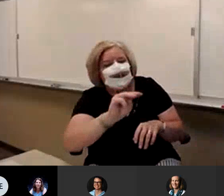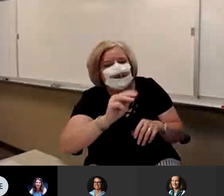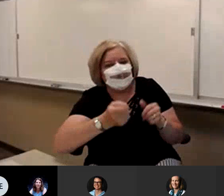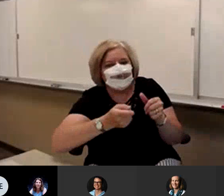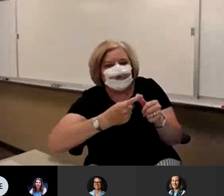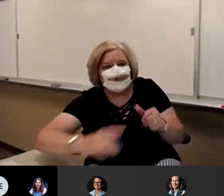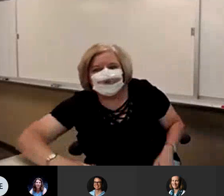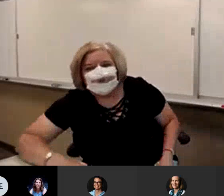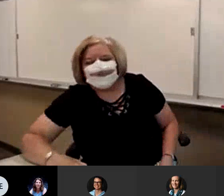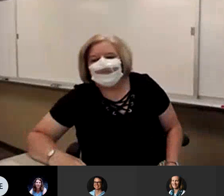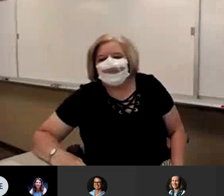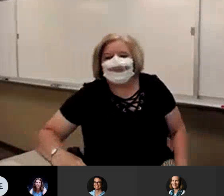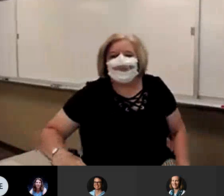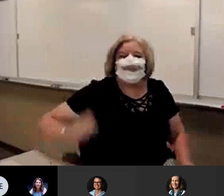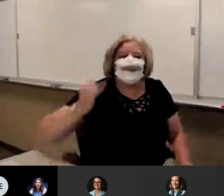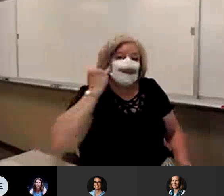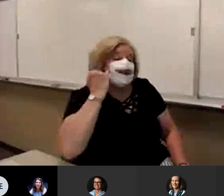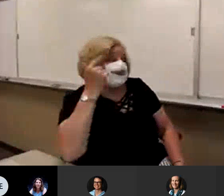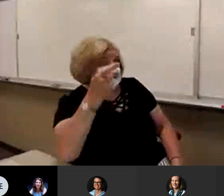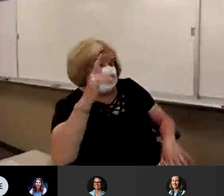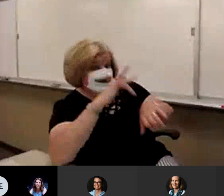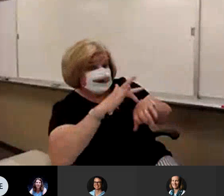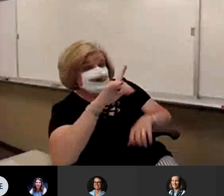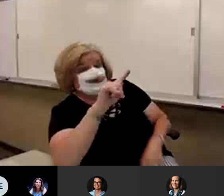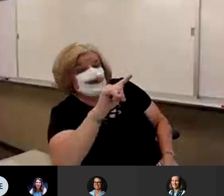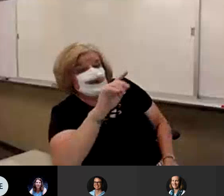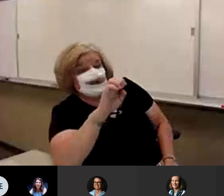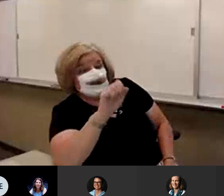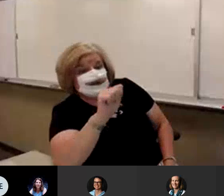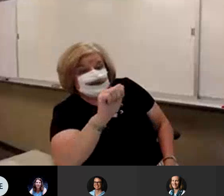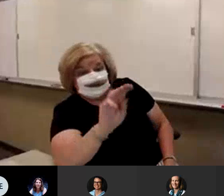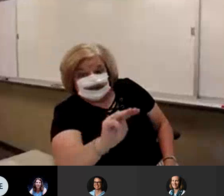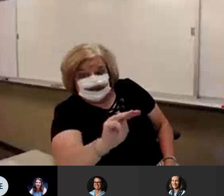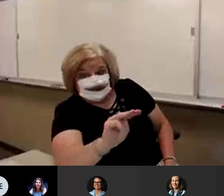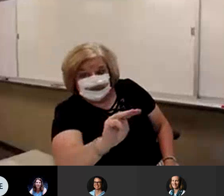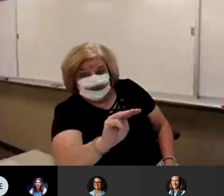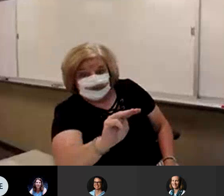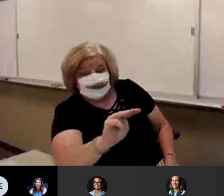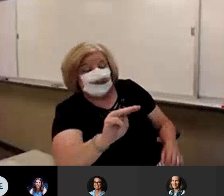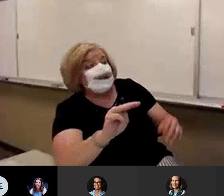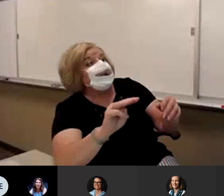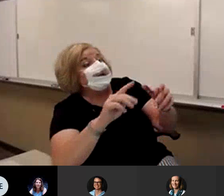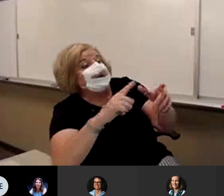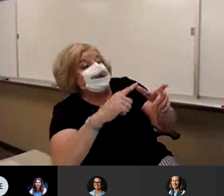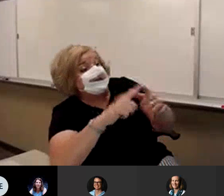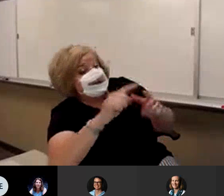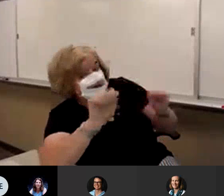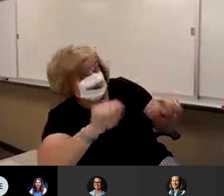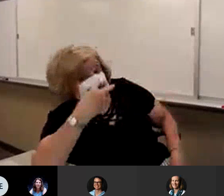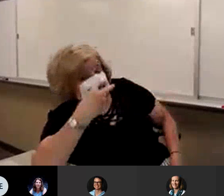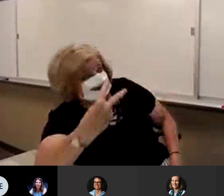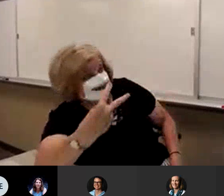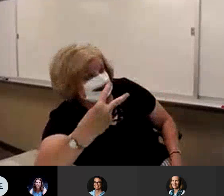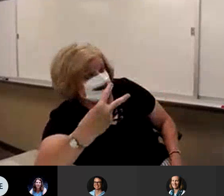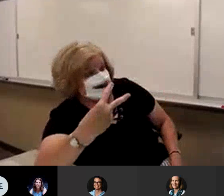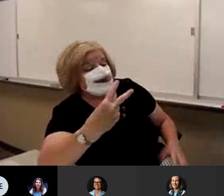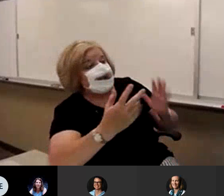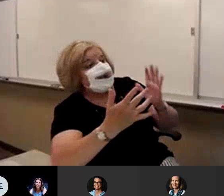somebody. Okay. If you click on the teams, then you should see a